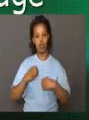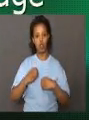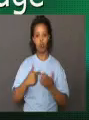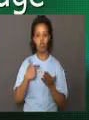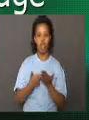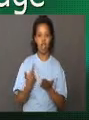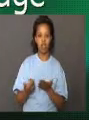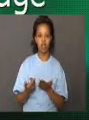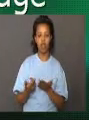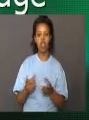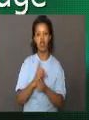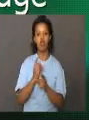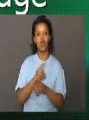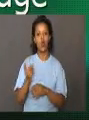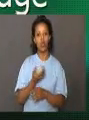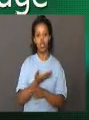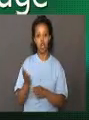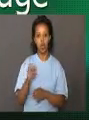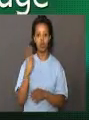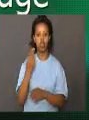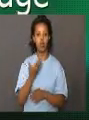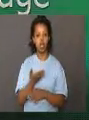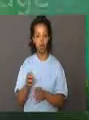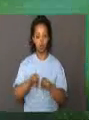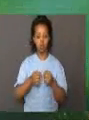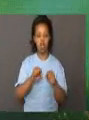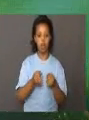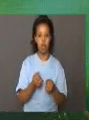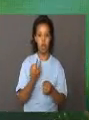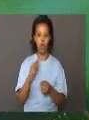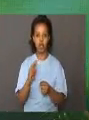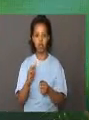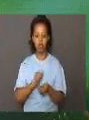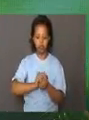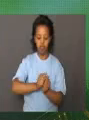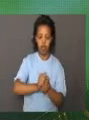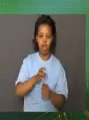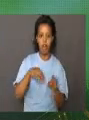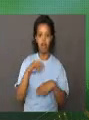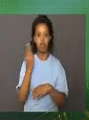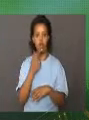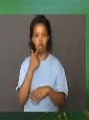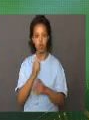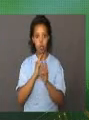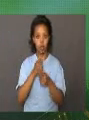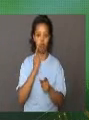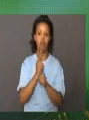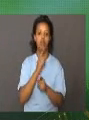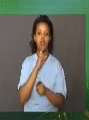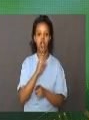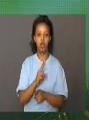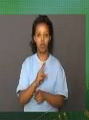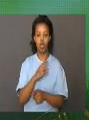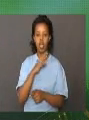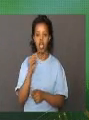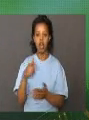down the organic material within the sewage. The activated sludge is the